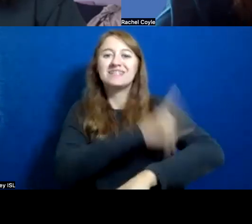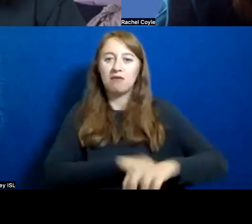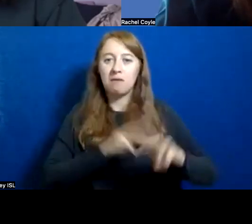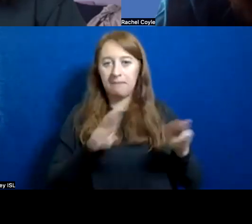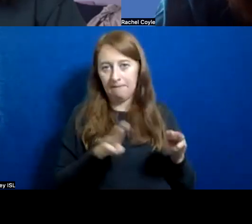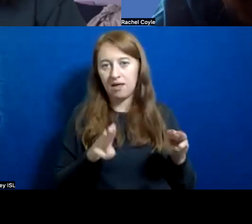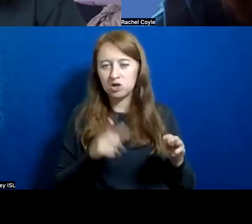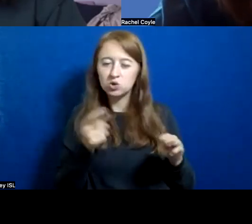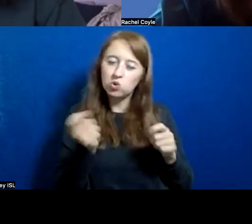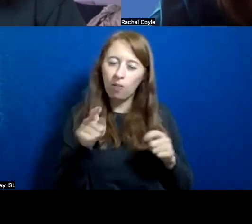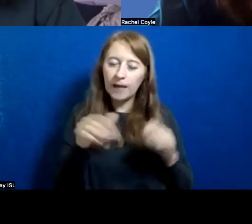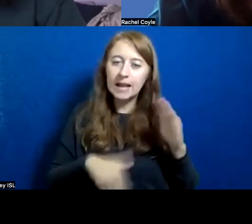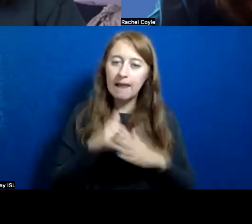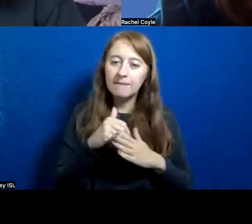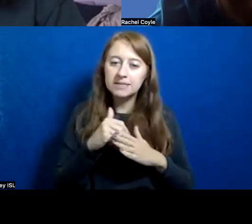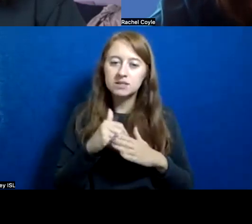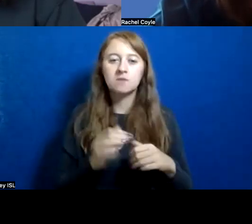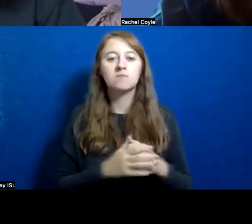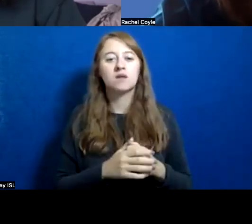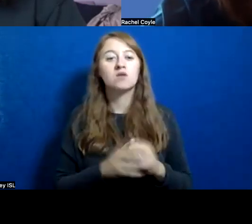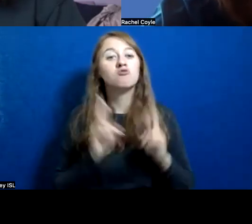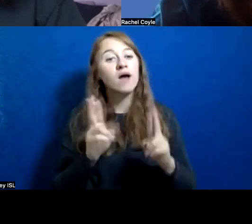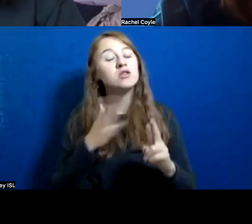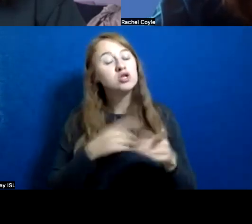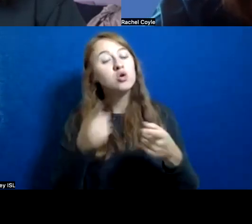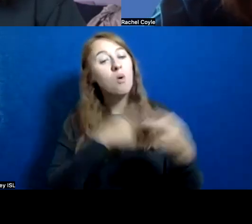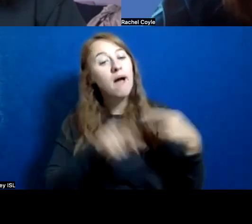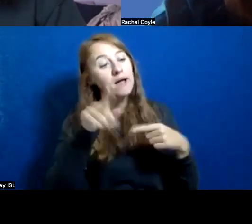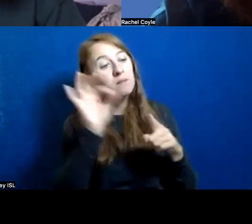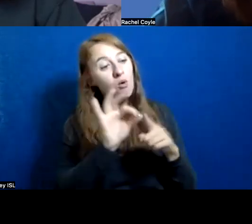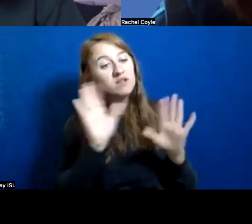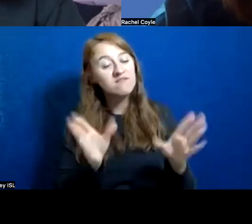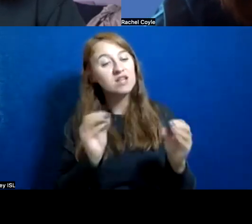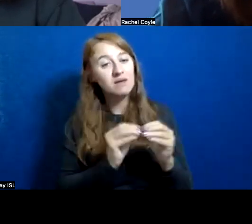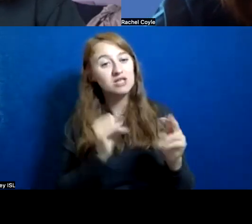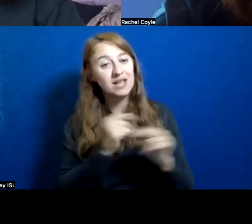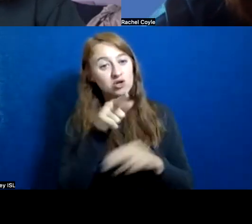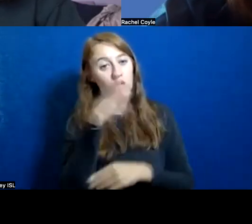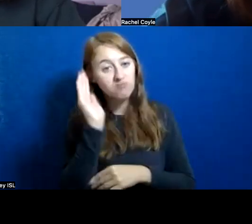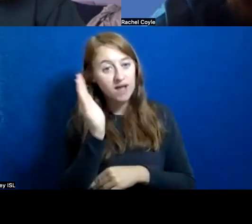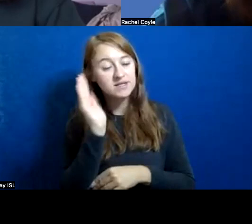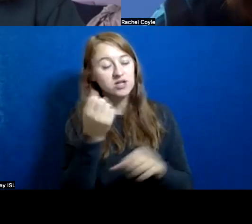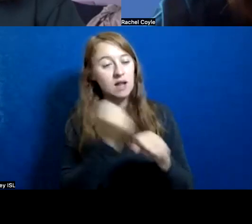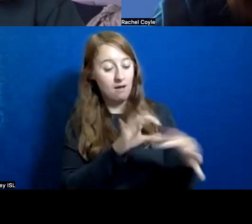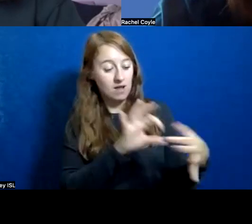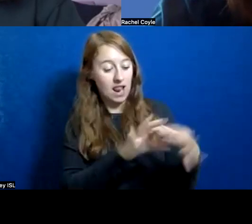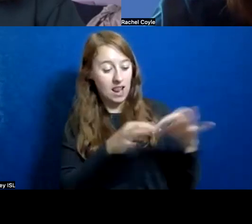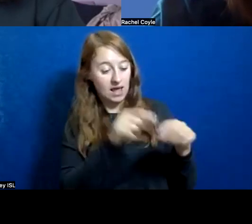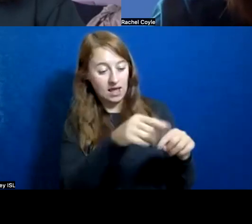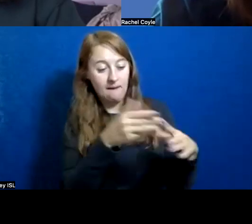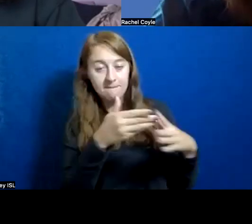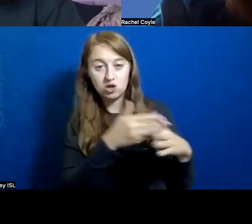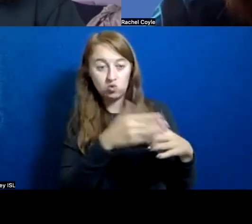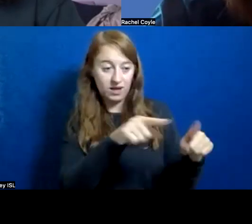I suppose it goes back then to the kind of the points you raised in your presentation, Jéromine, around like examples of that link between more